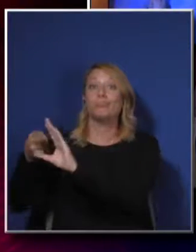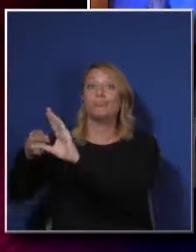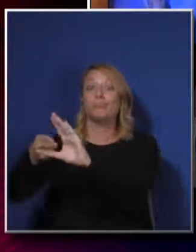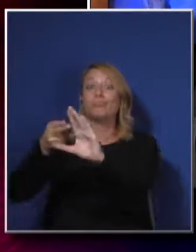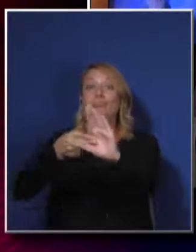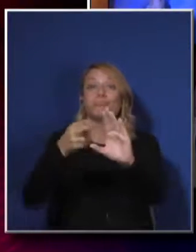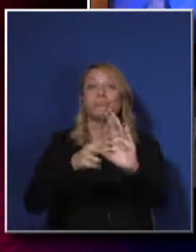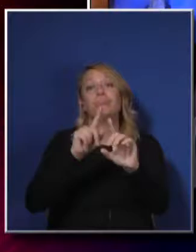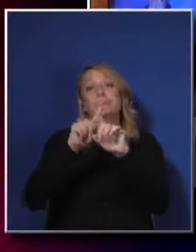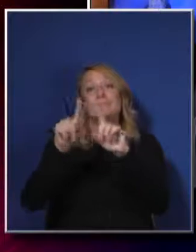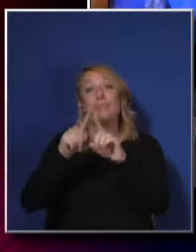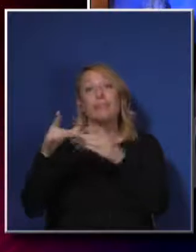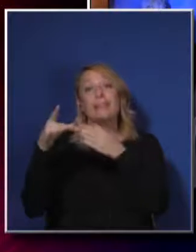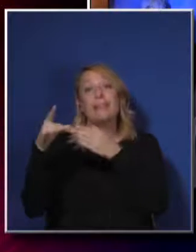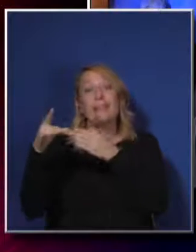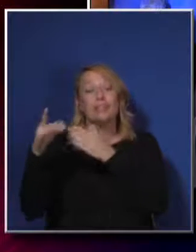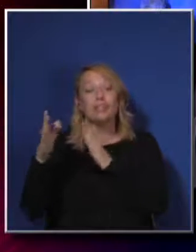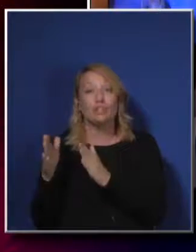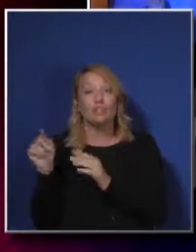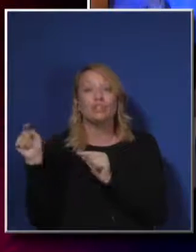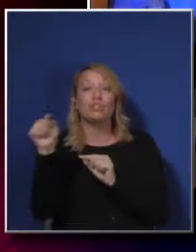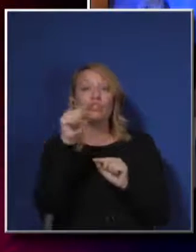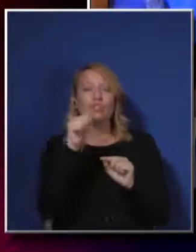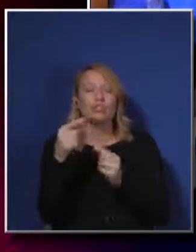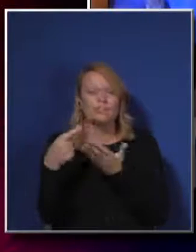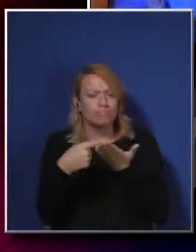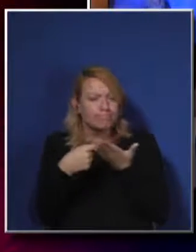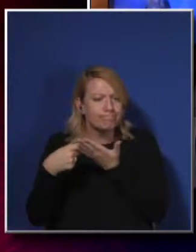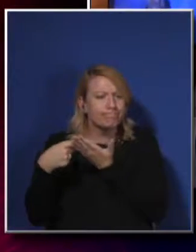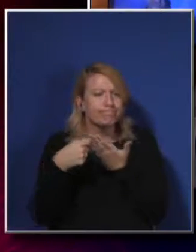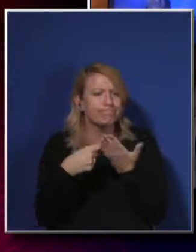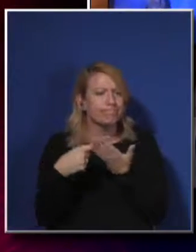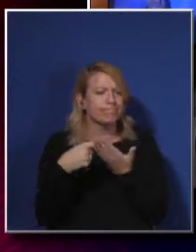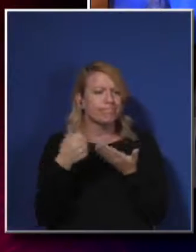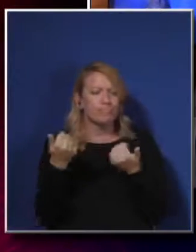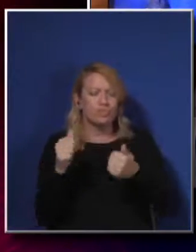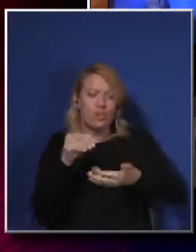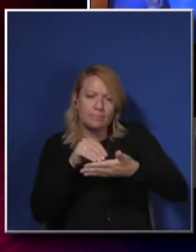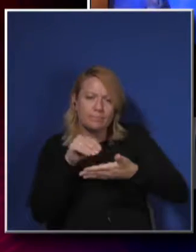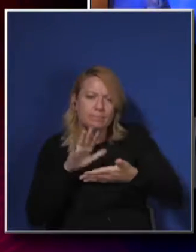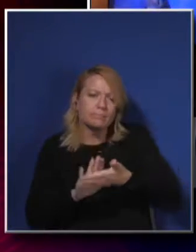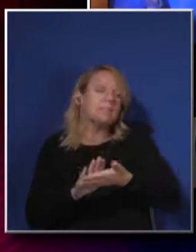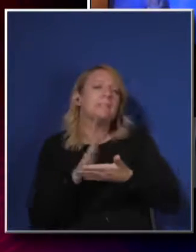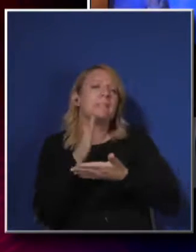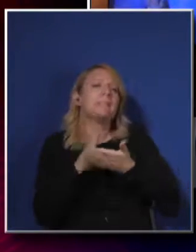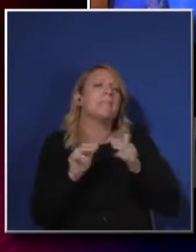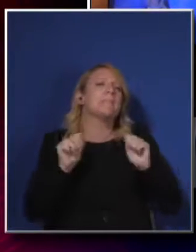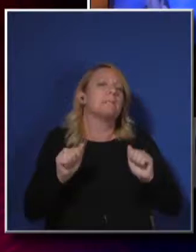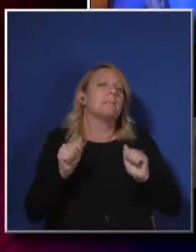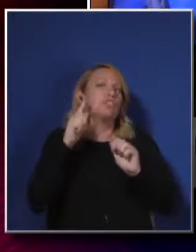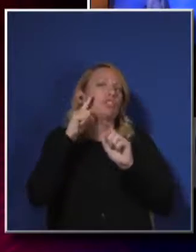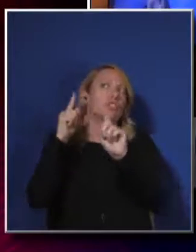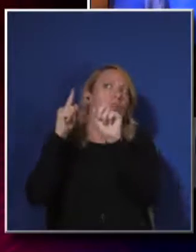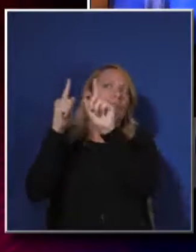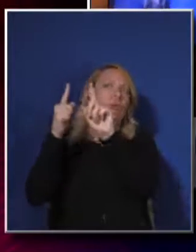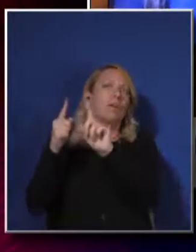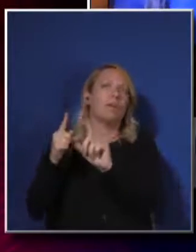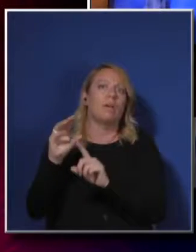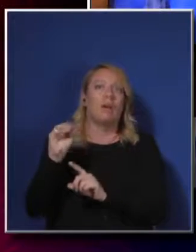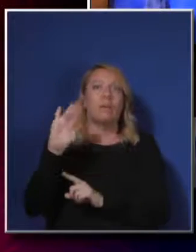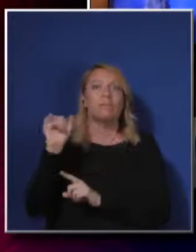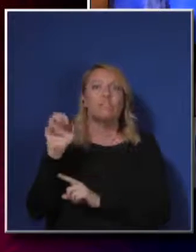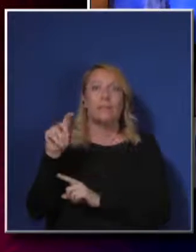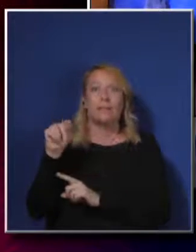leadership to identify some potential objectives. And that